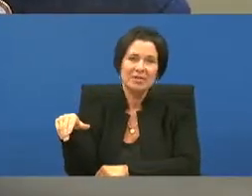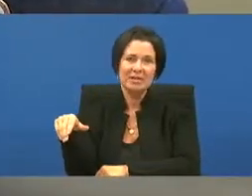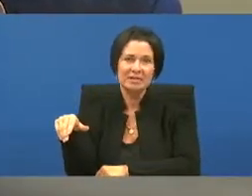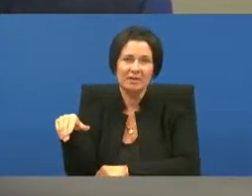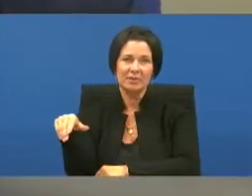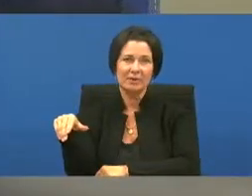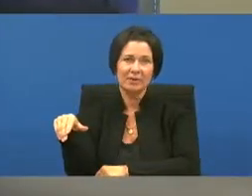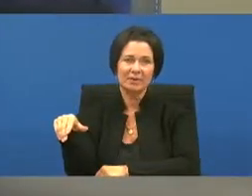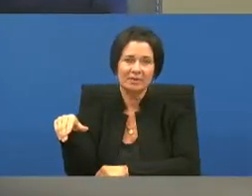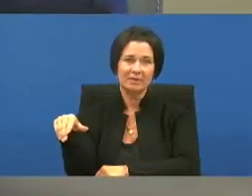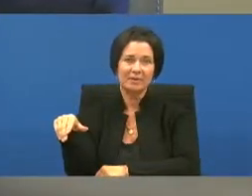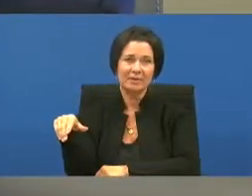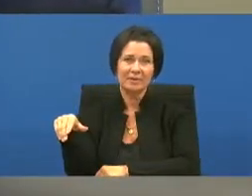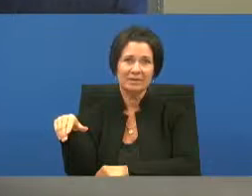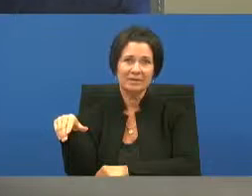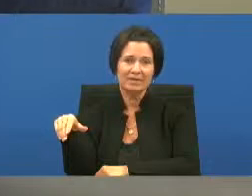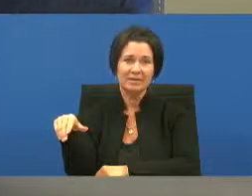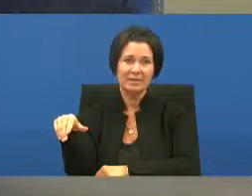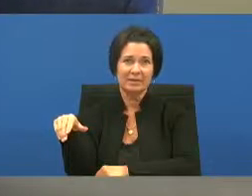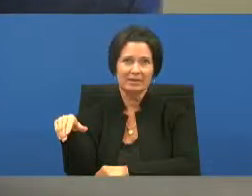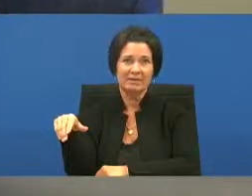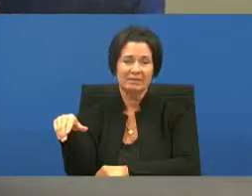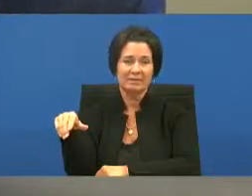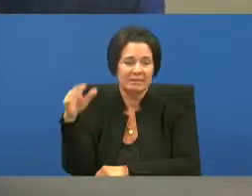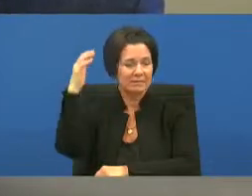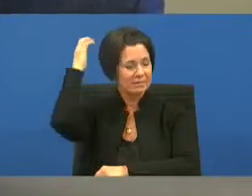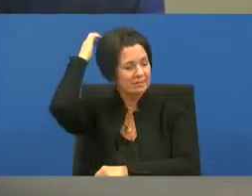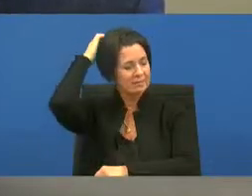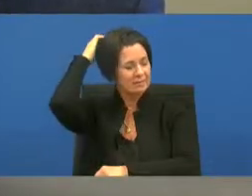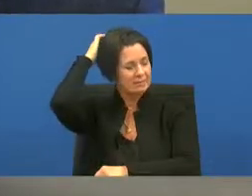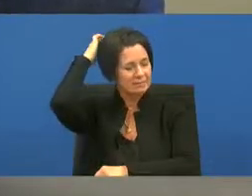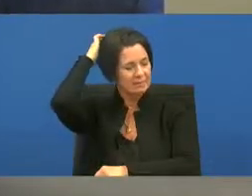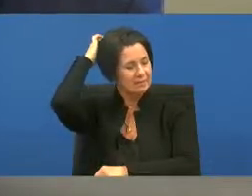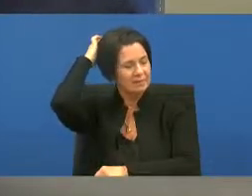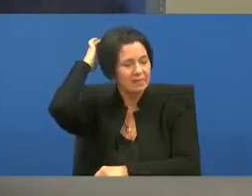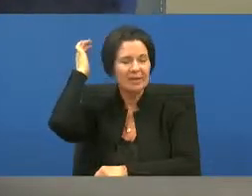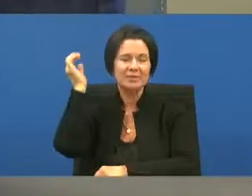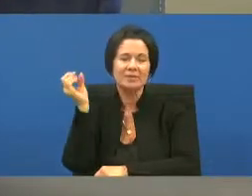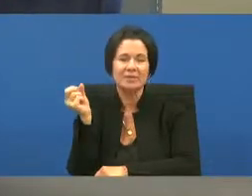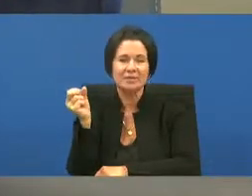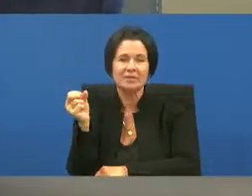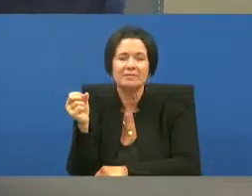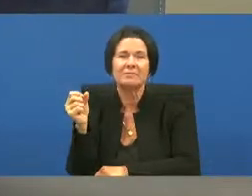related to our stormwater, we still haven't solved those issues.